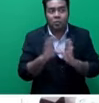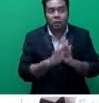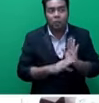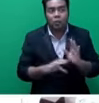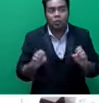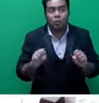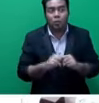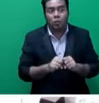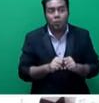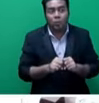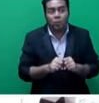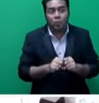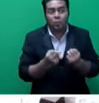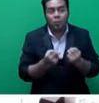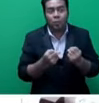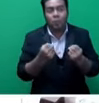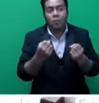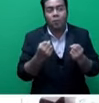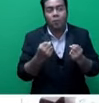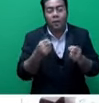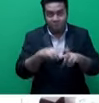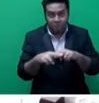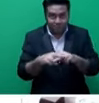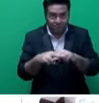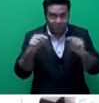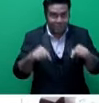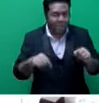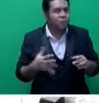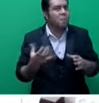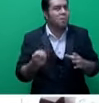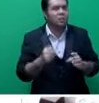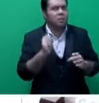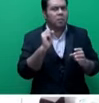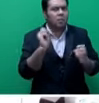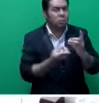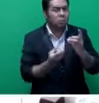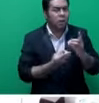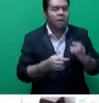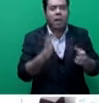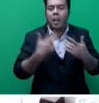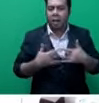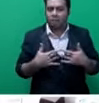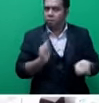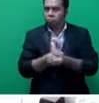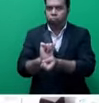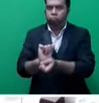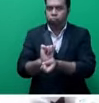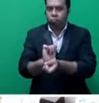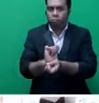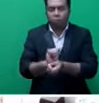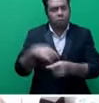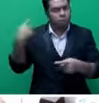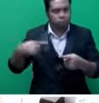the offence, if committed in Fiji, would constitute an offence in Fiji for which the maximum penalty is life imprisonment or other terms of imprisonment. Mr.